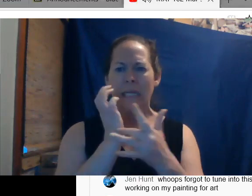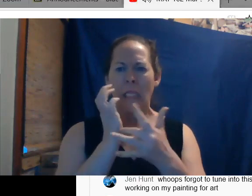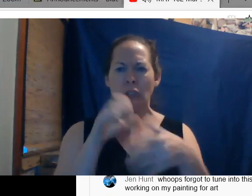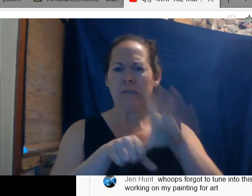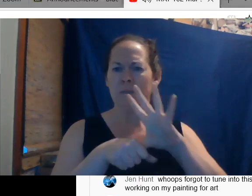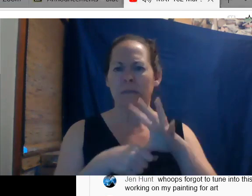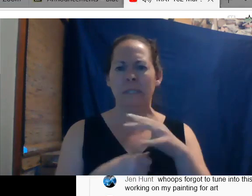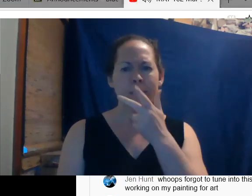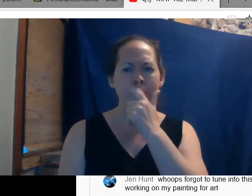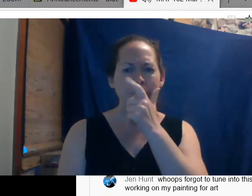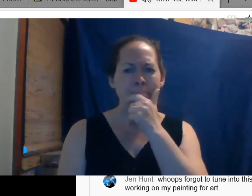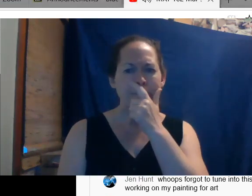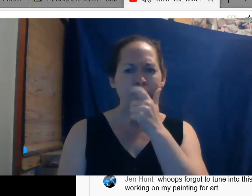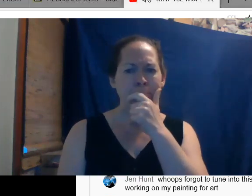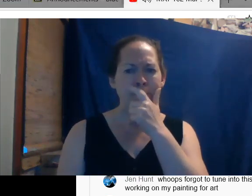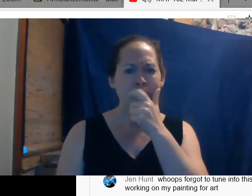All right.